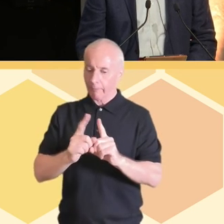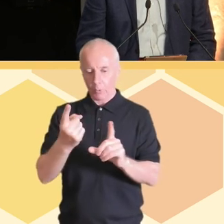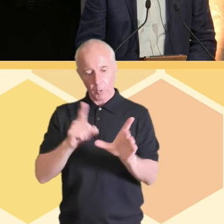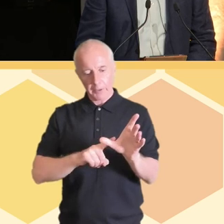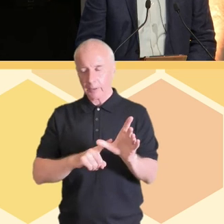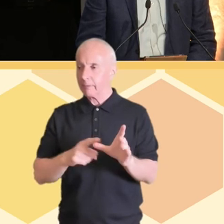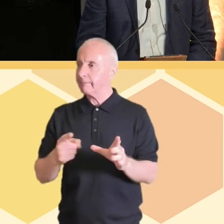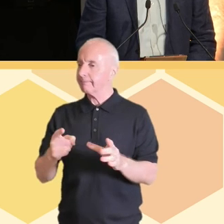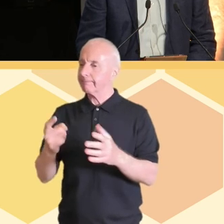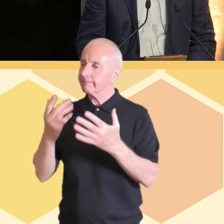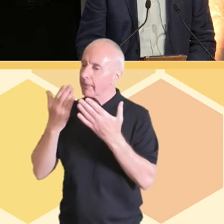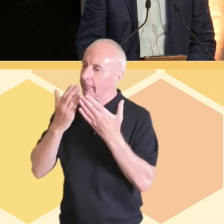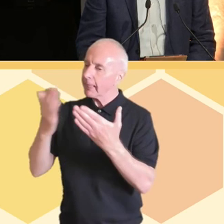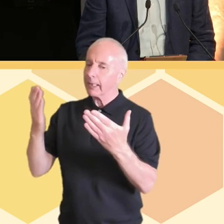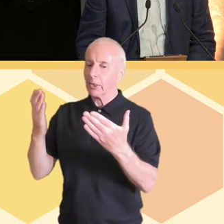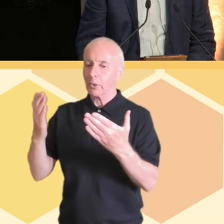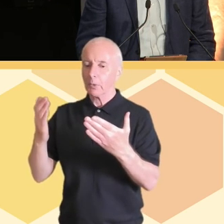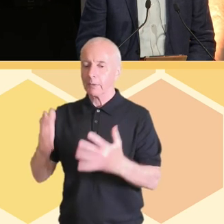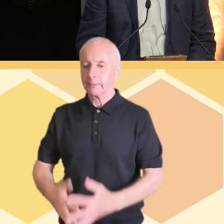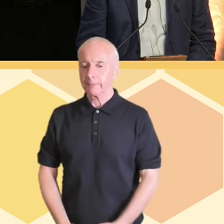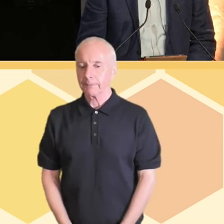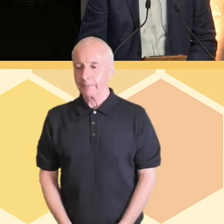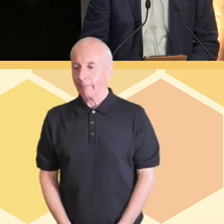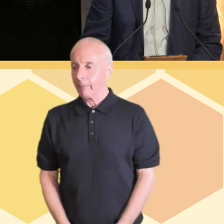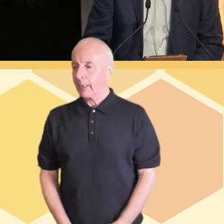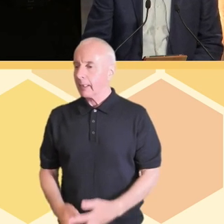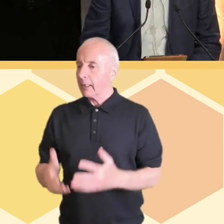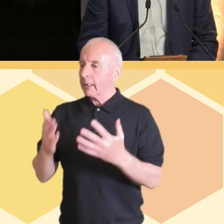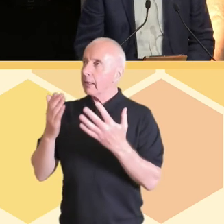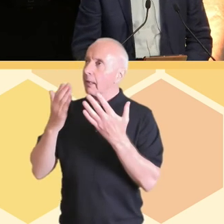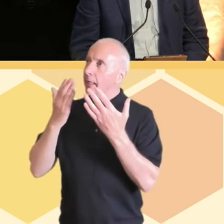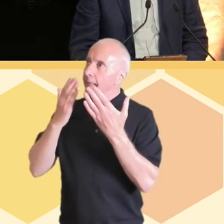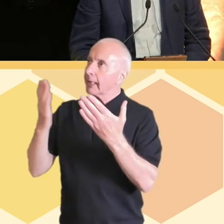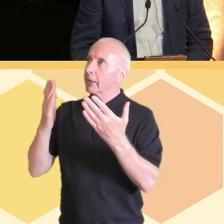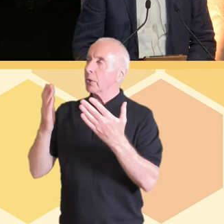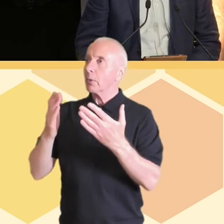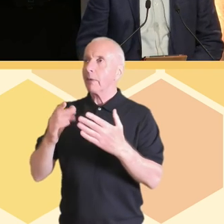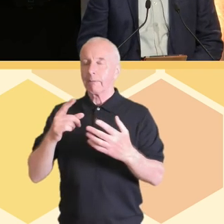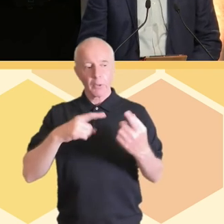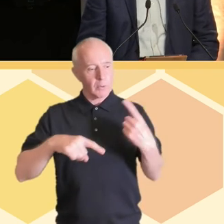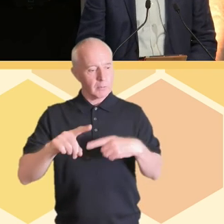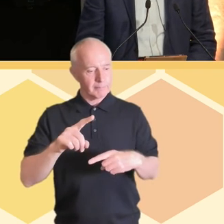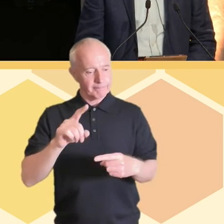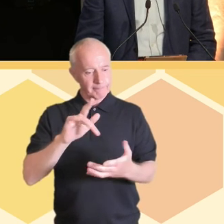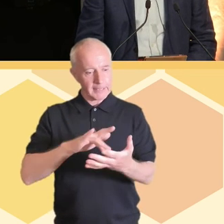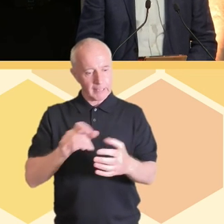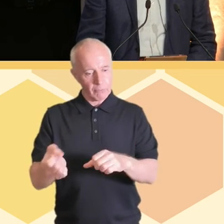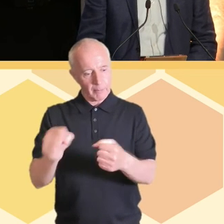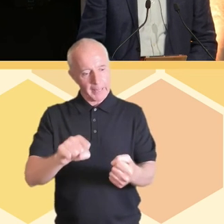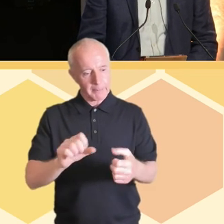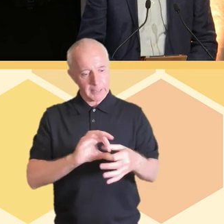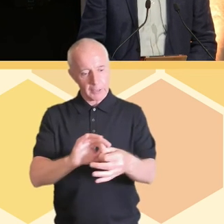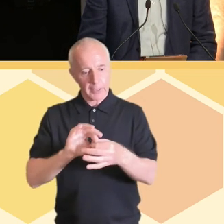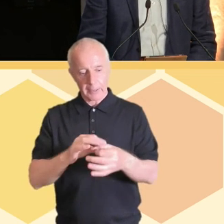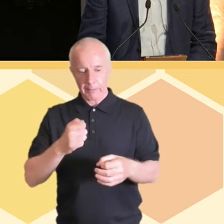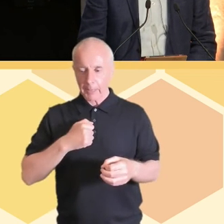to all those who've prayed for me, really. I'm grateful to the Central Baptist Association and my friends